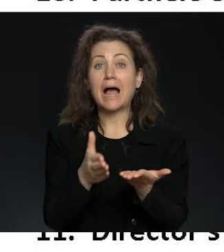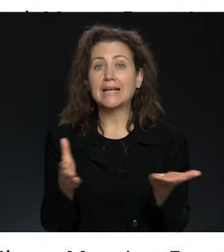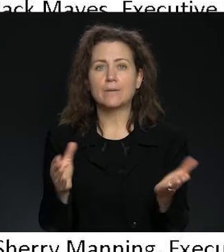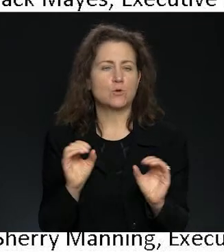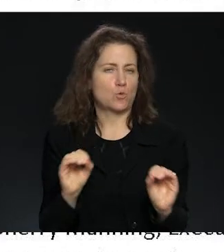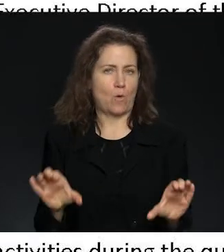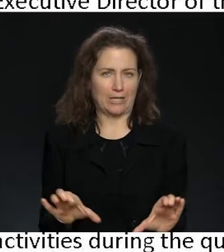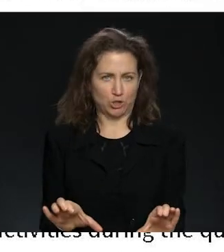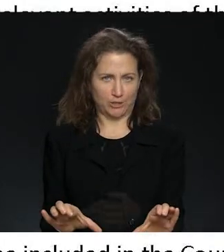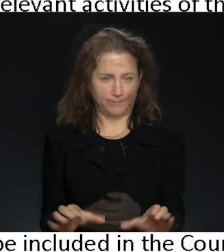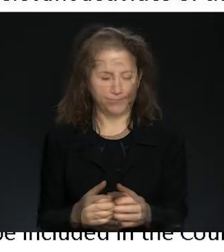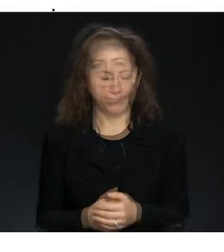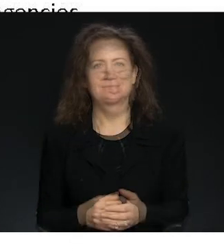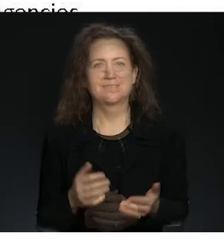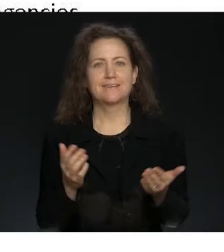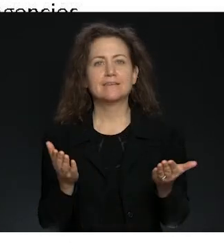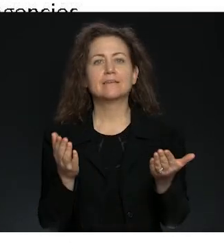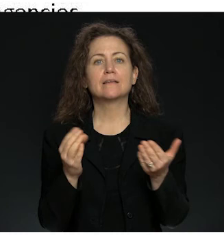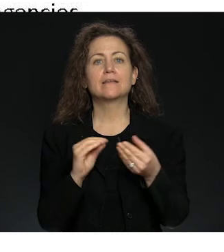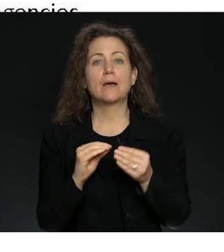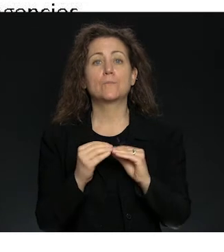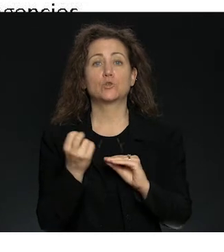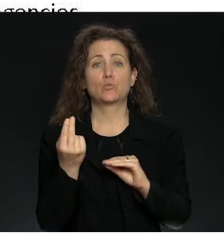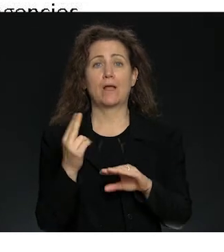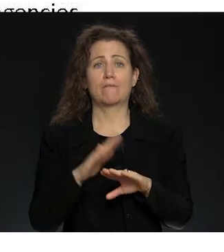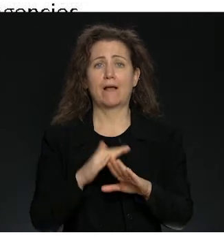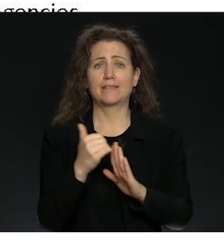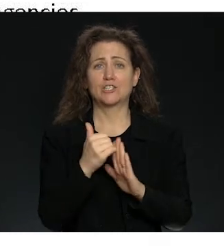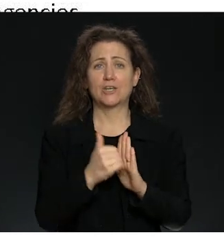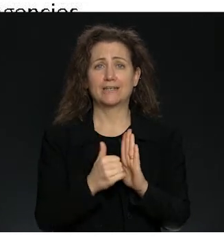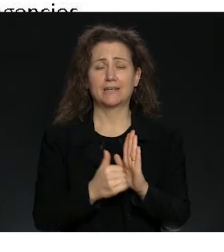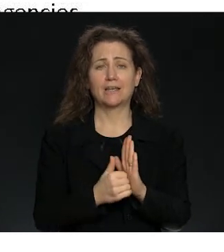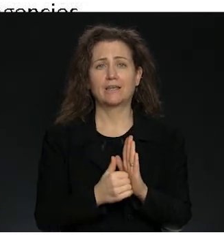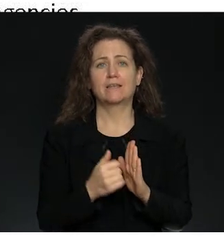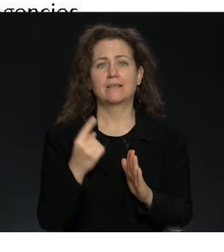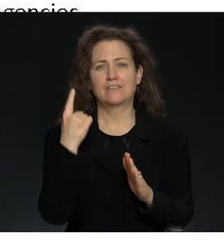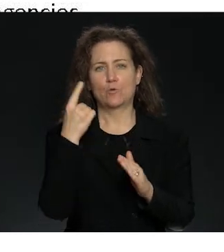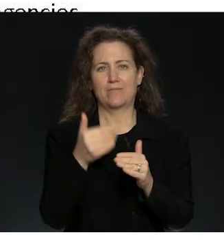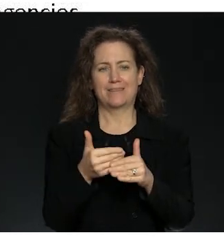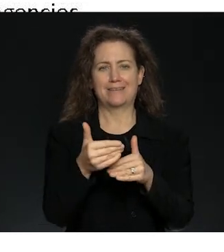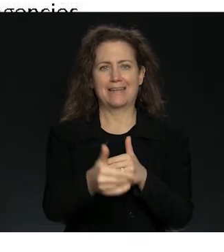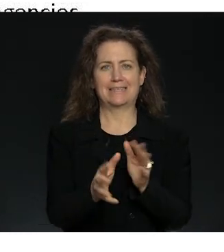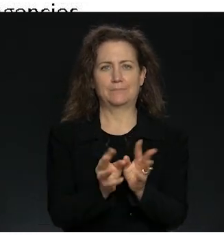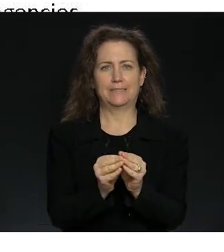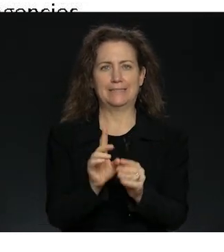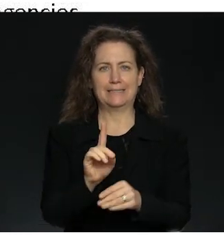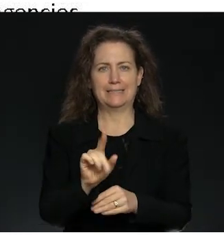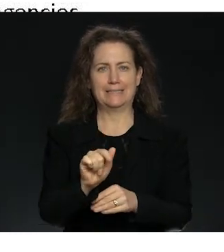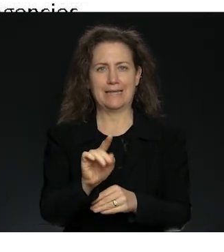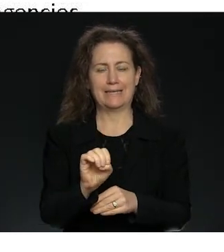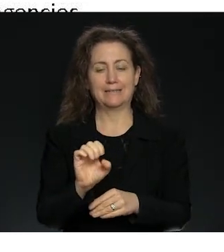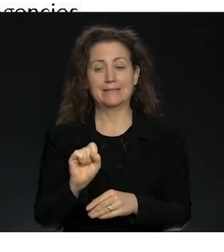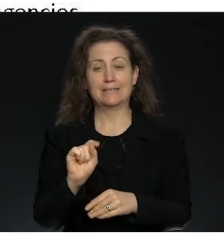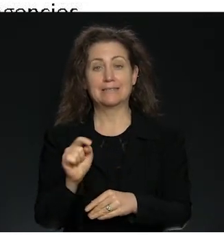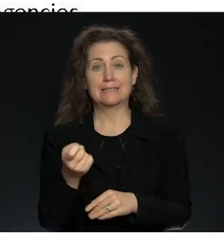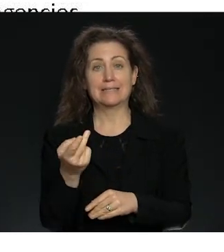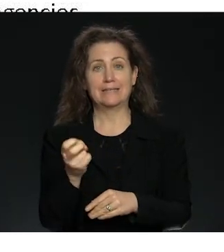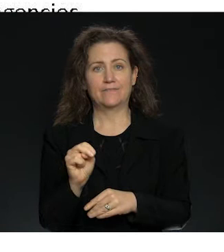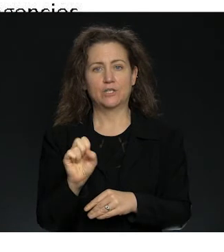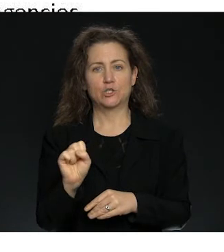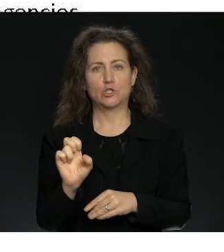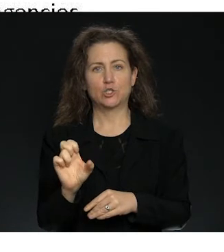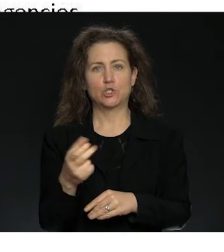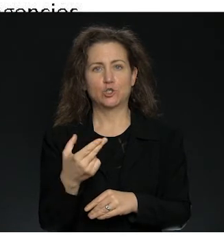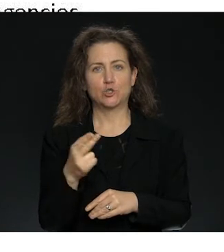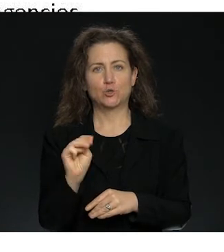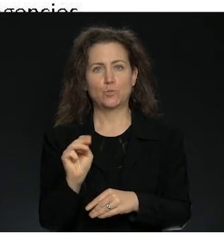Item number 12 on the agenda is the next meeting date. Stephen Schumacher, the Council Vice Chair, will present the date